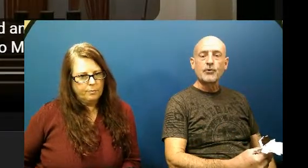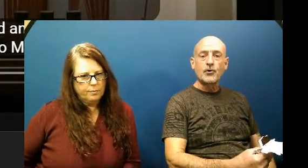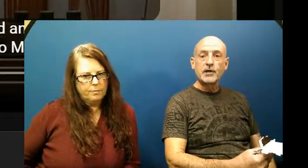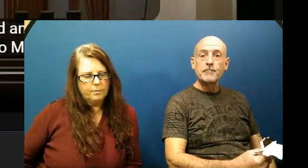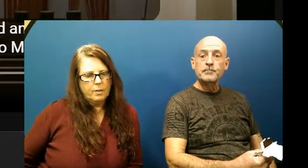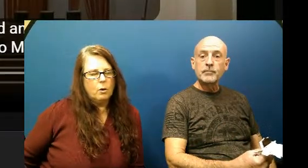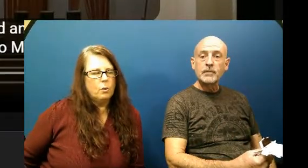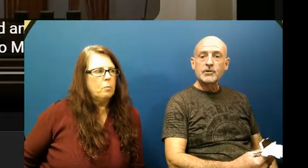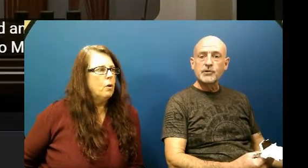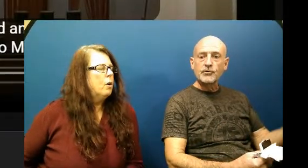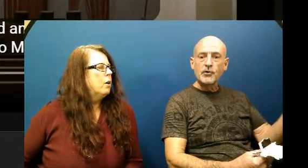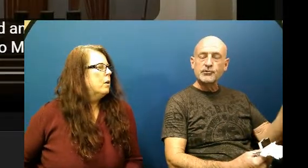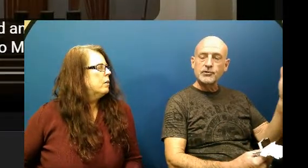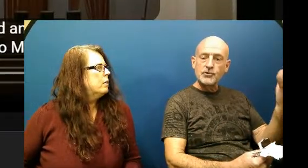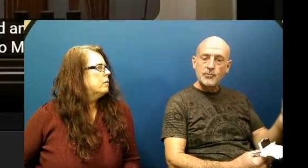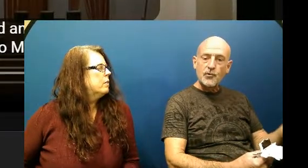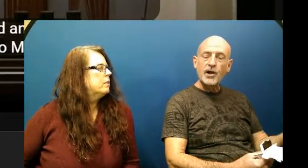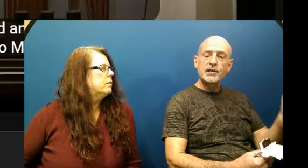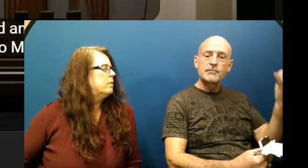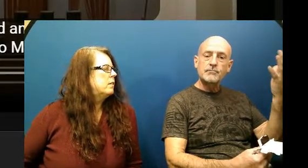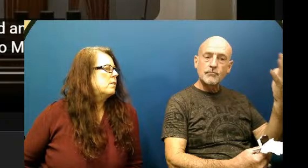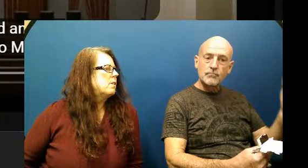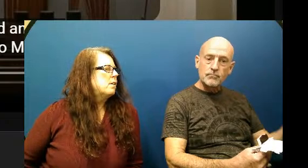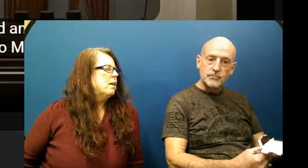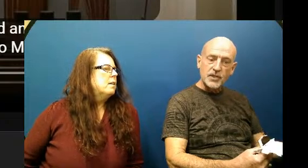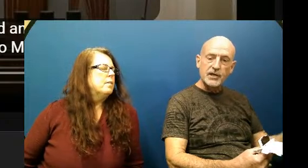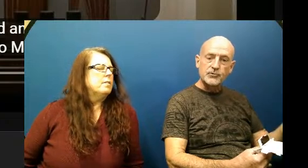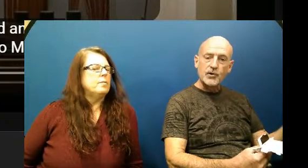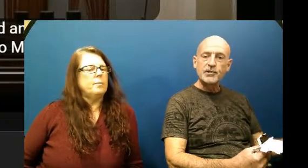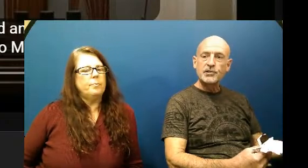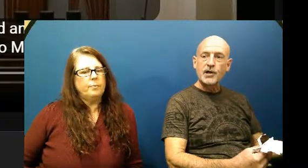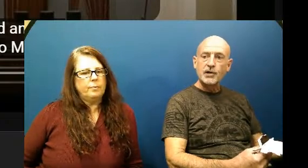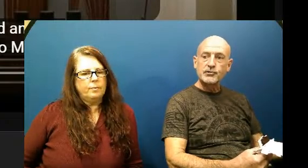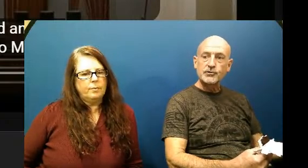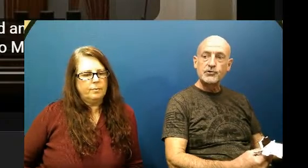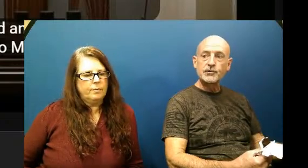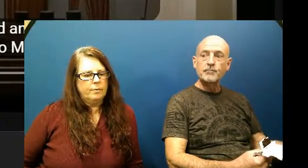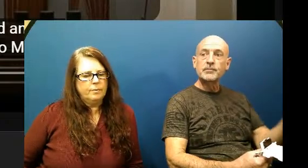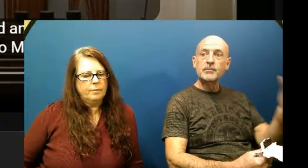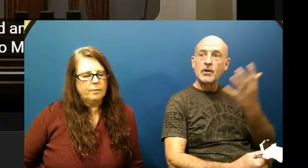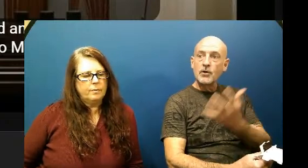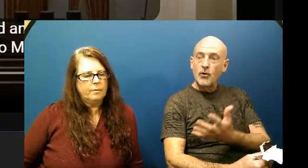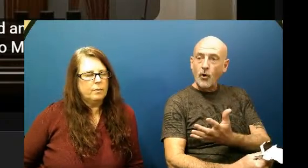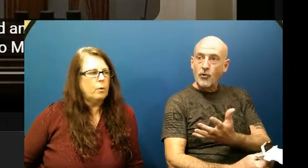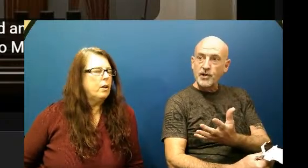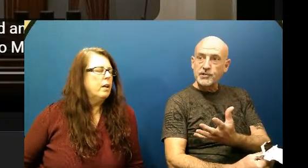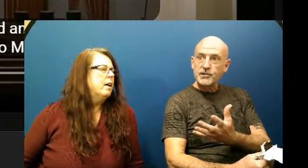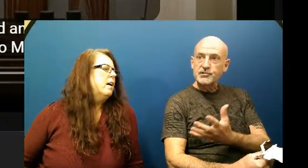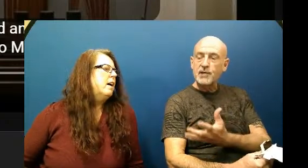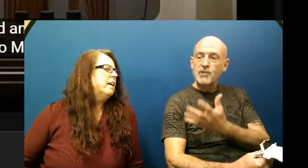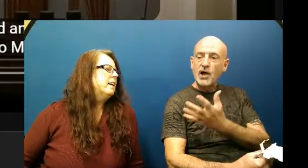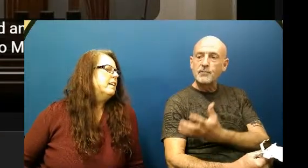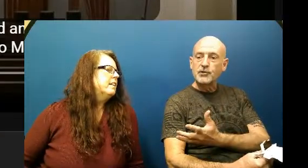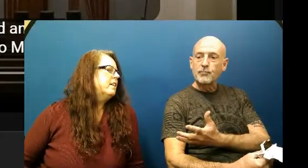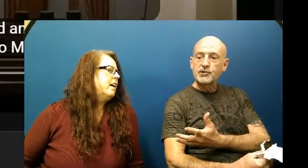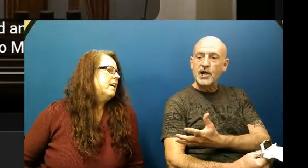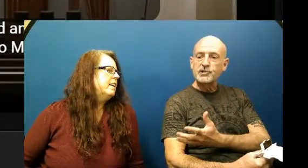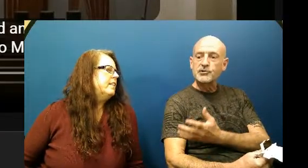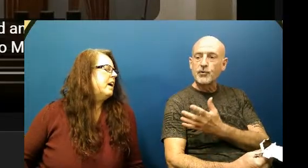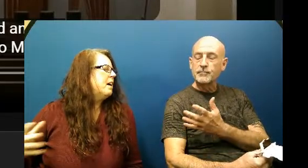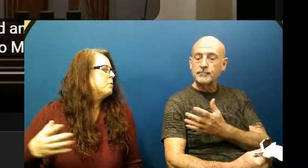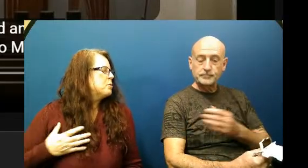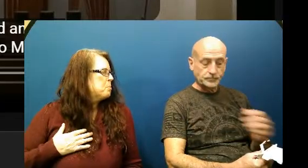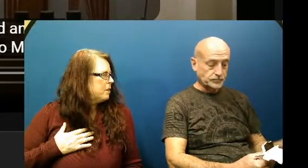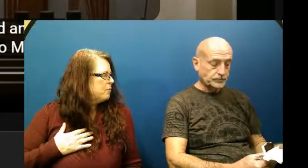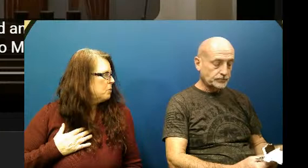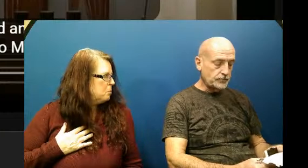this authority. So those enumerated things written in the Constitution are written in the same document. The protections